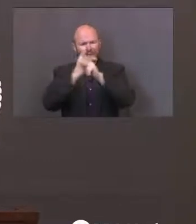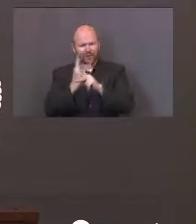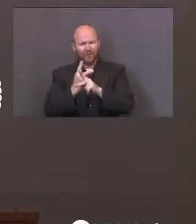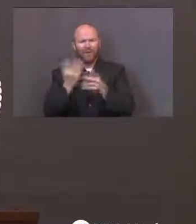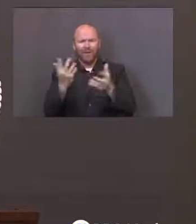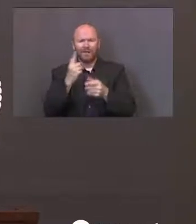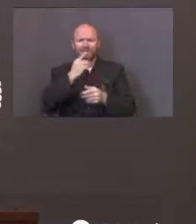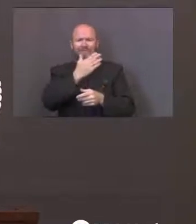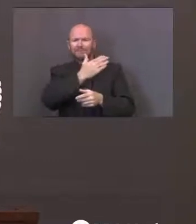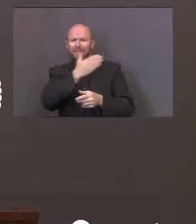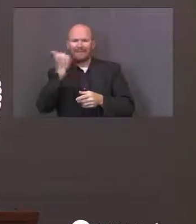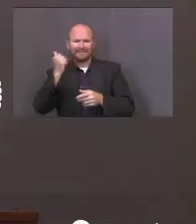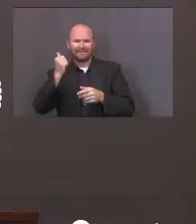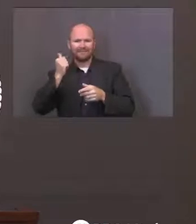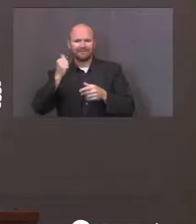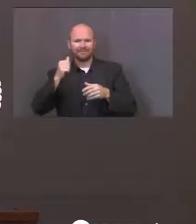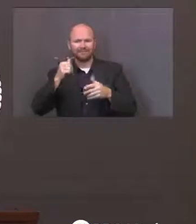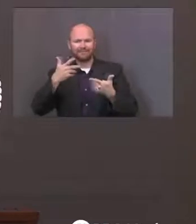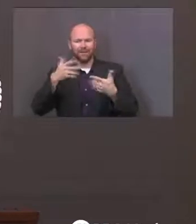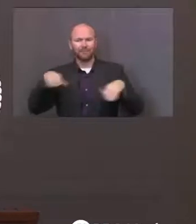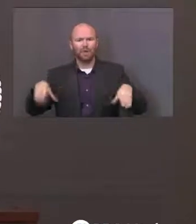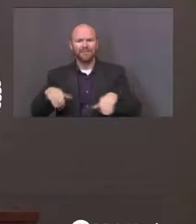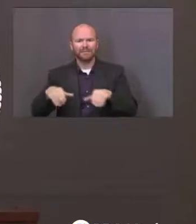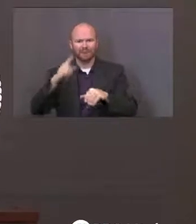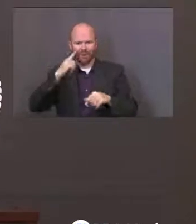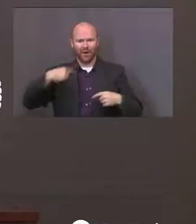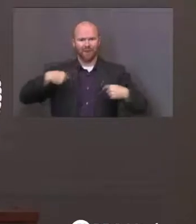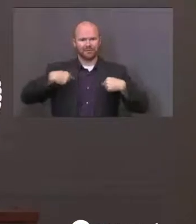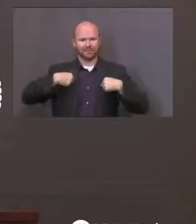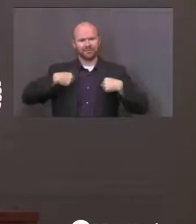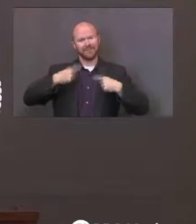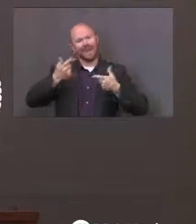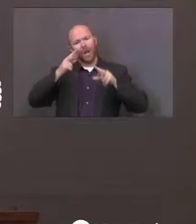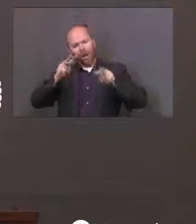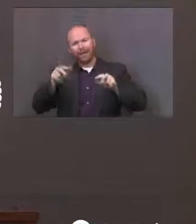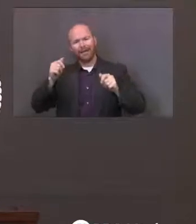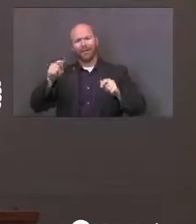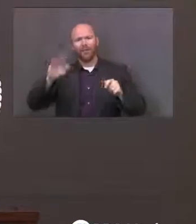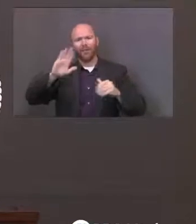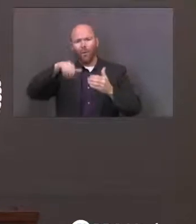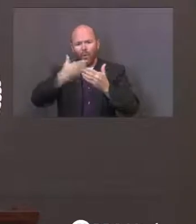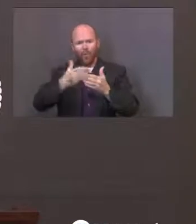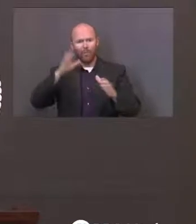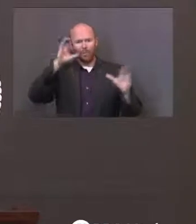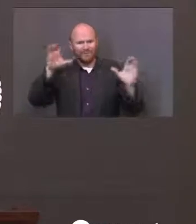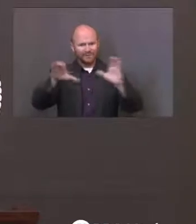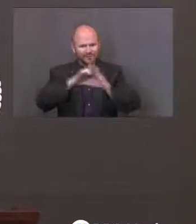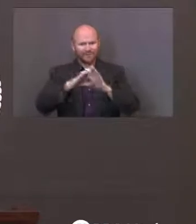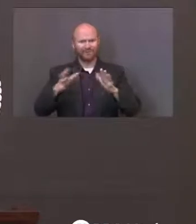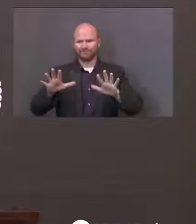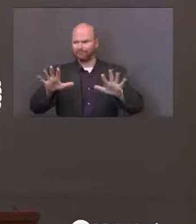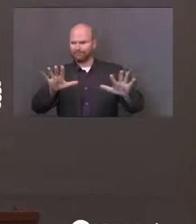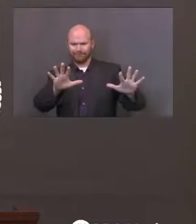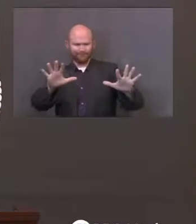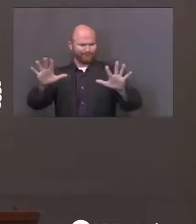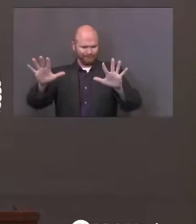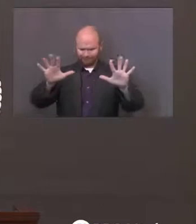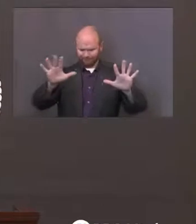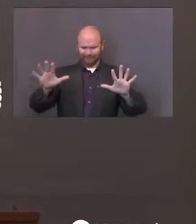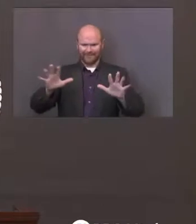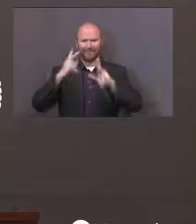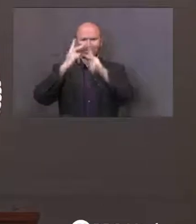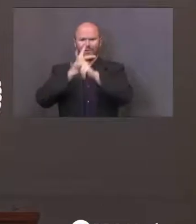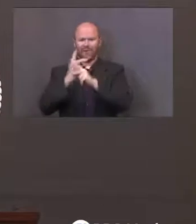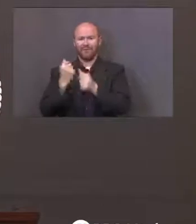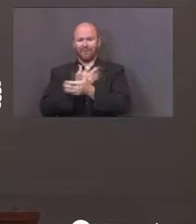a holistic basis. It's, again, important that we stay together and we work unified, and I think we are in the state of Utah,